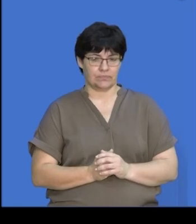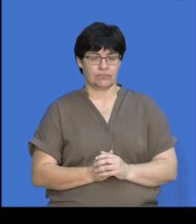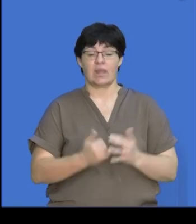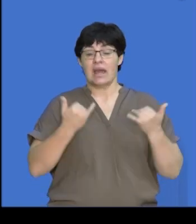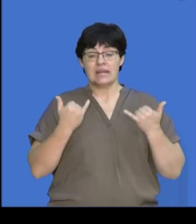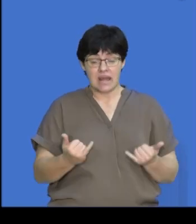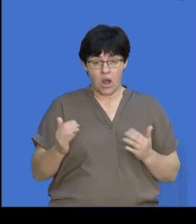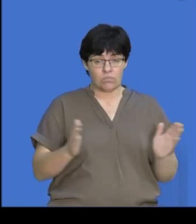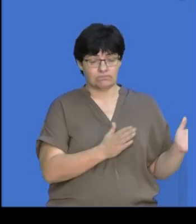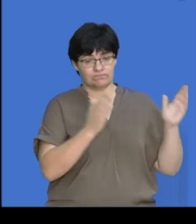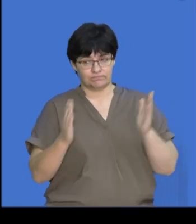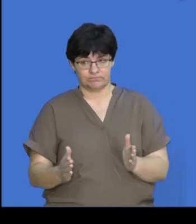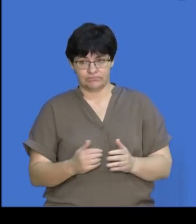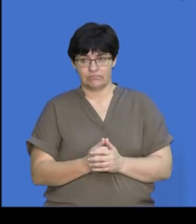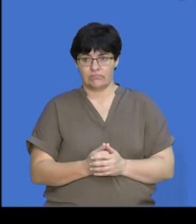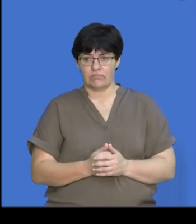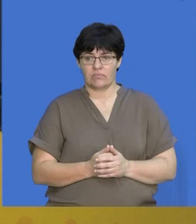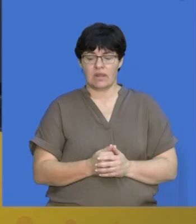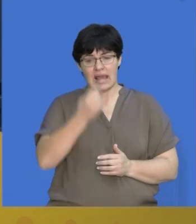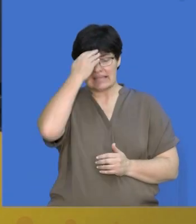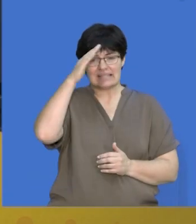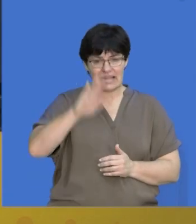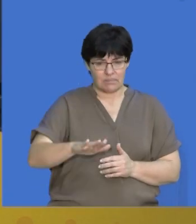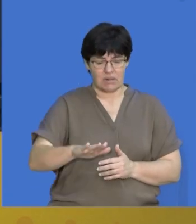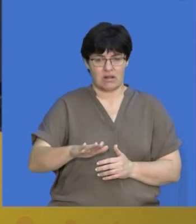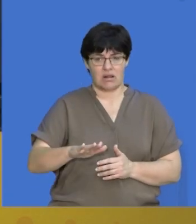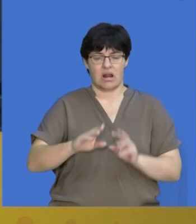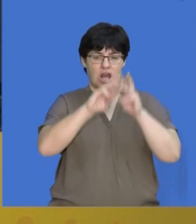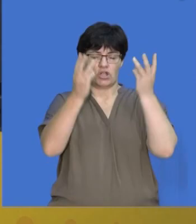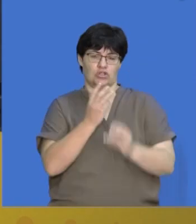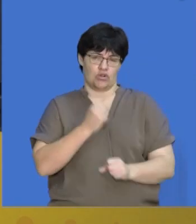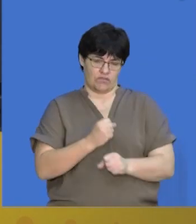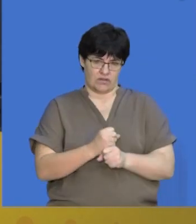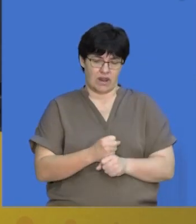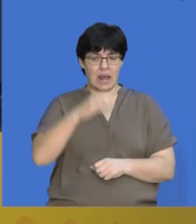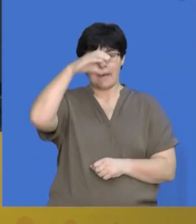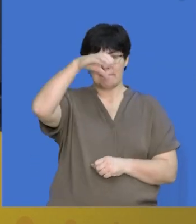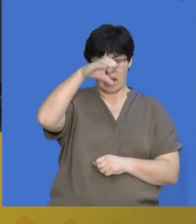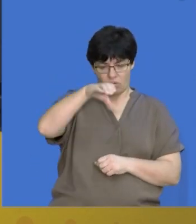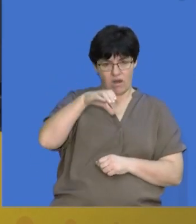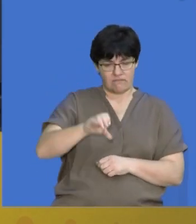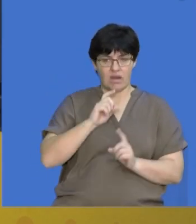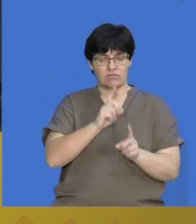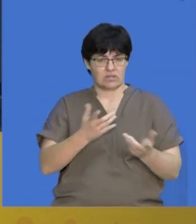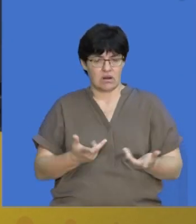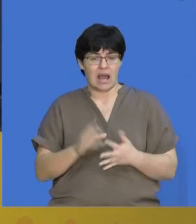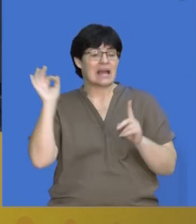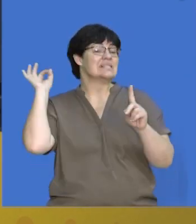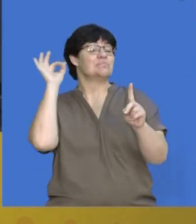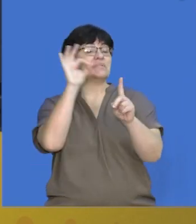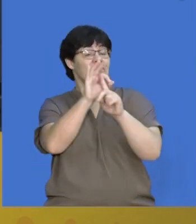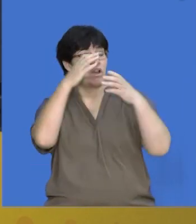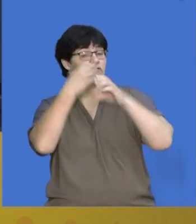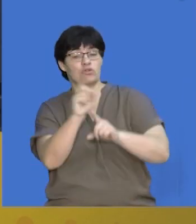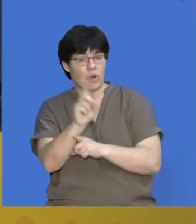Now we're moving on to settlement geography and looking at the paragraph questions in settlement geography with specific emphasis